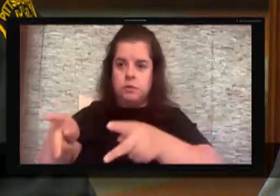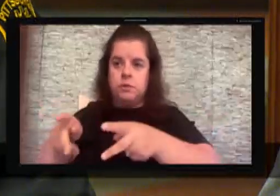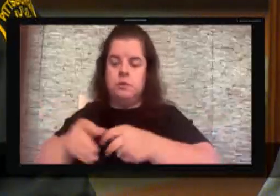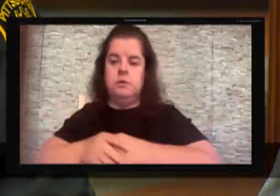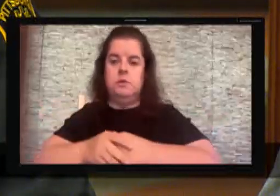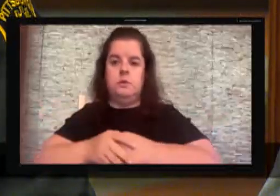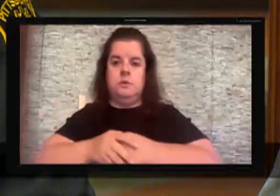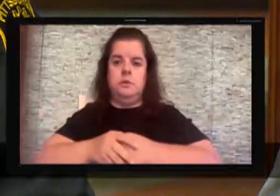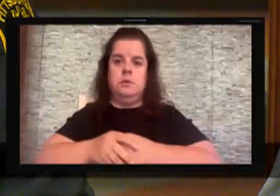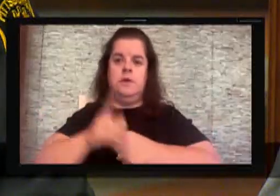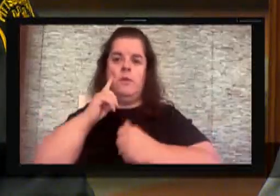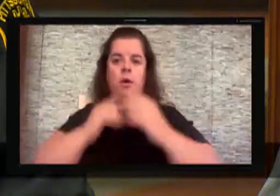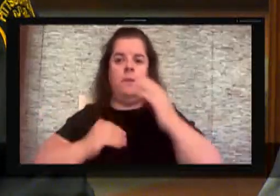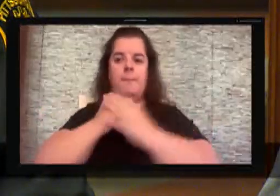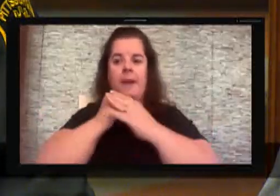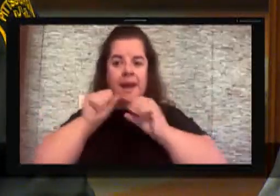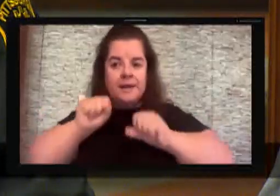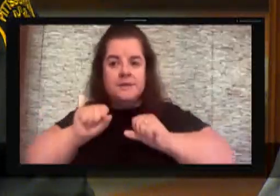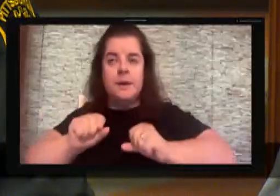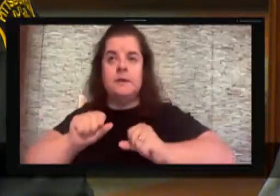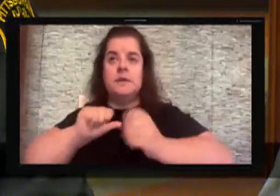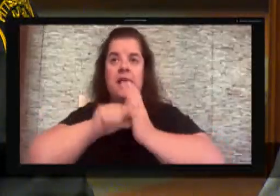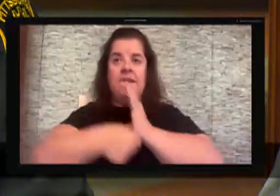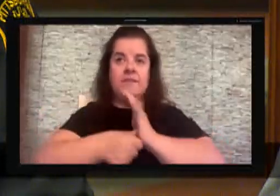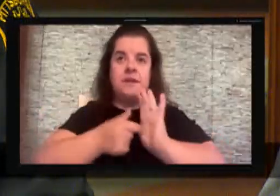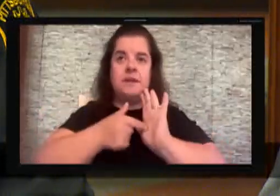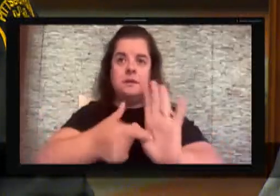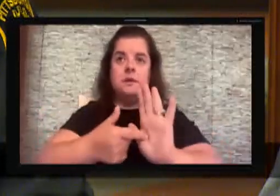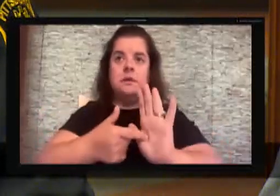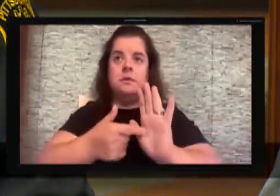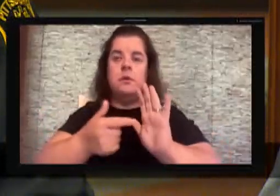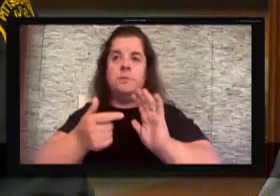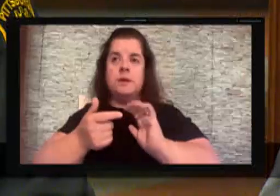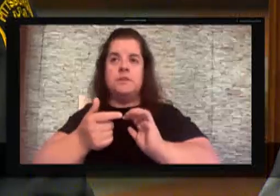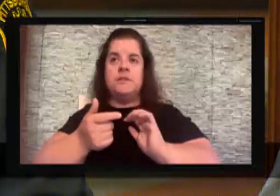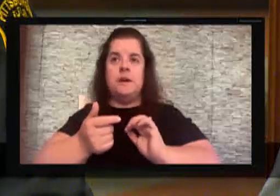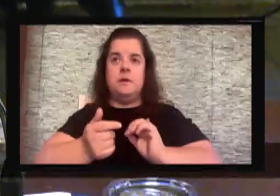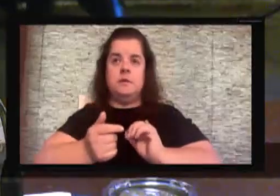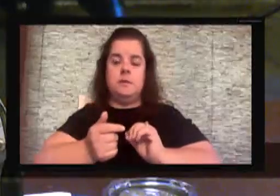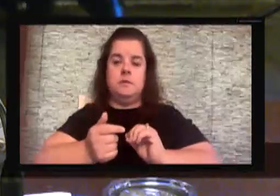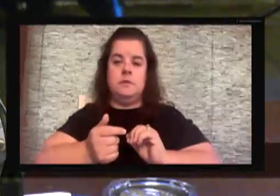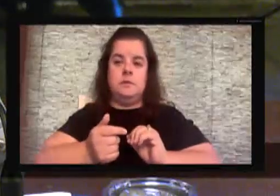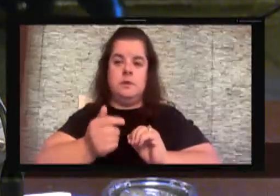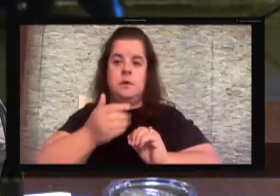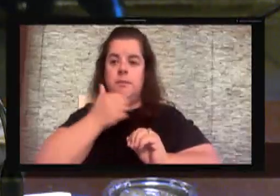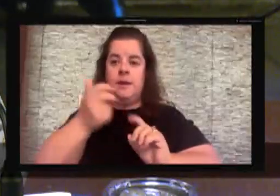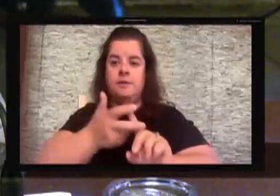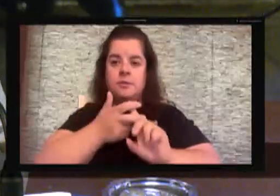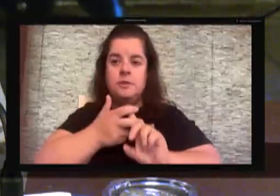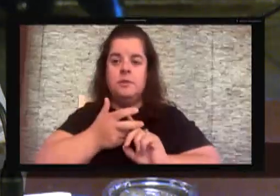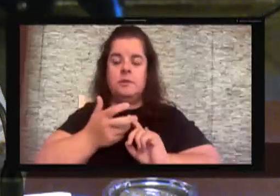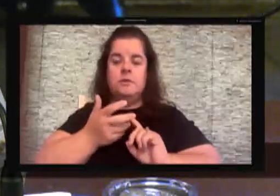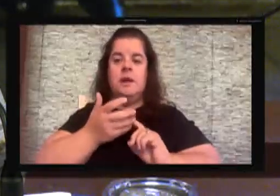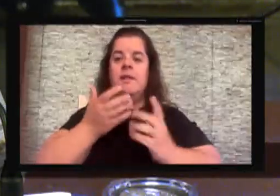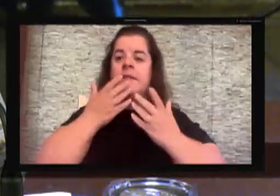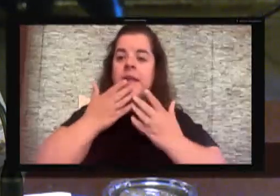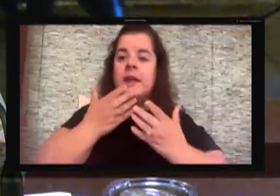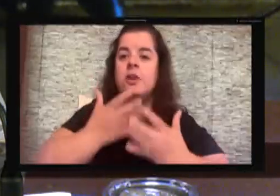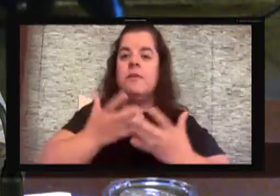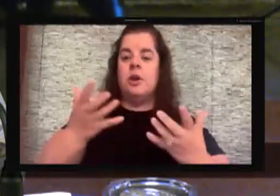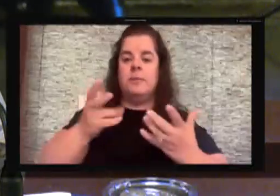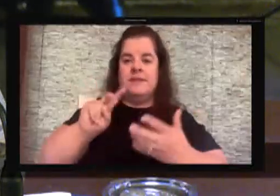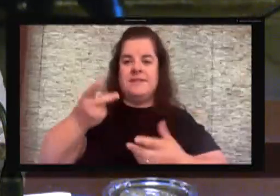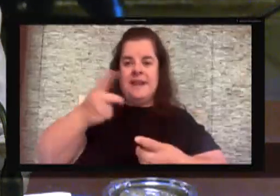know, maximizing that and emphasizing that, I think, is always our best recruitment tool. Thank you very much. Thank you. We'll move to second